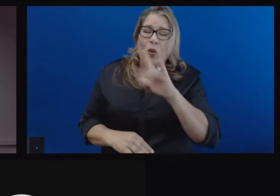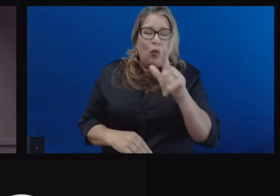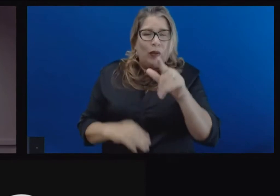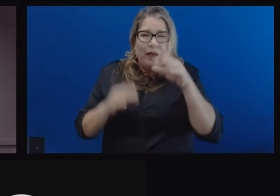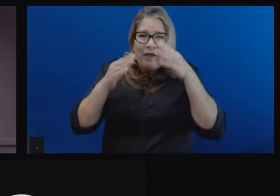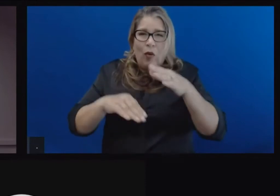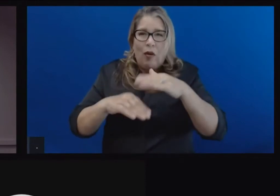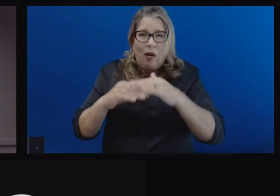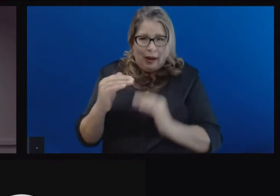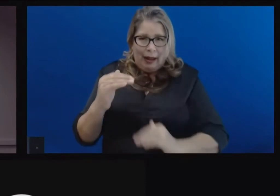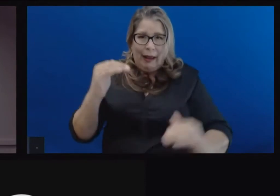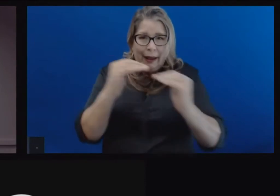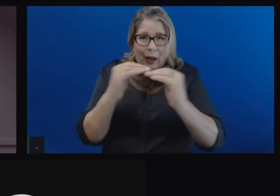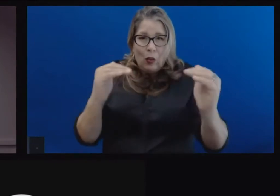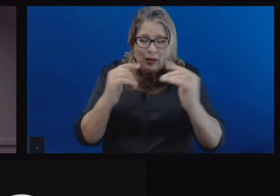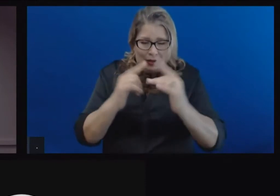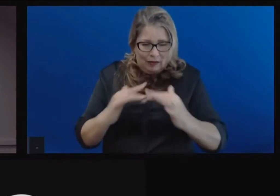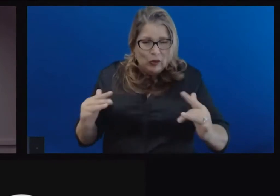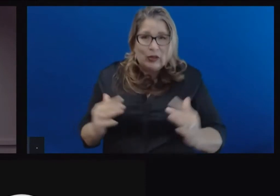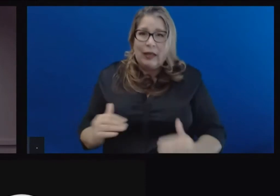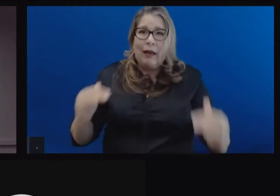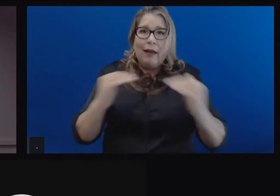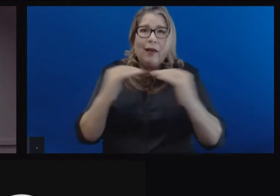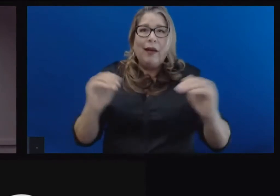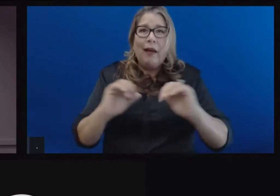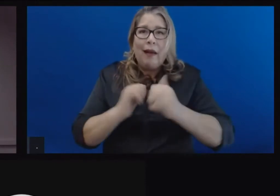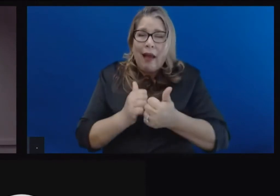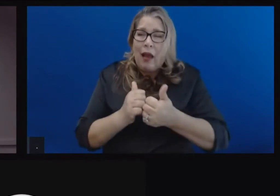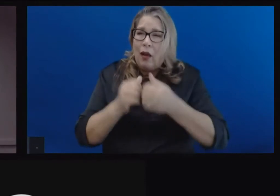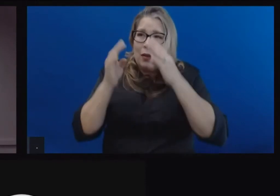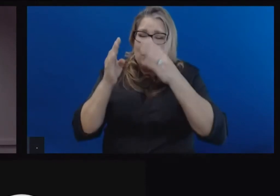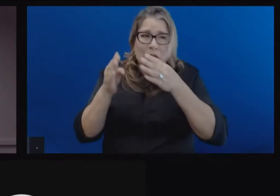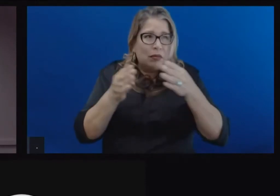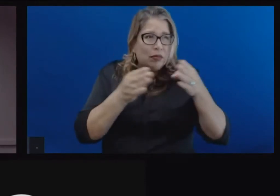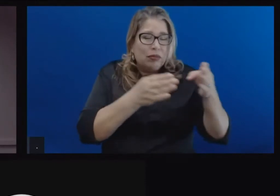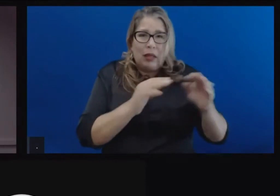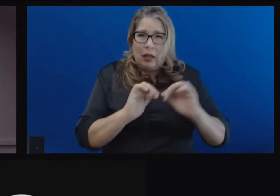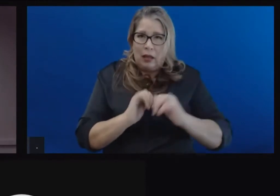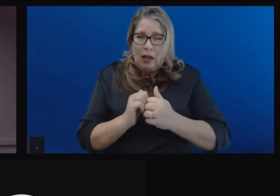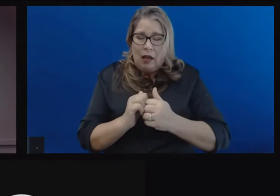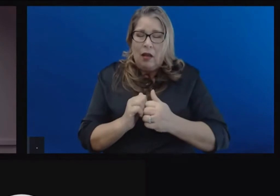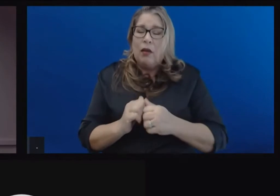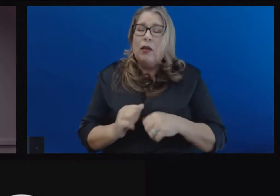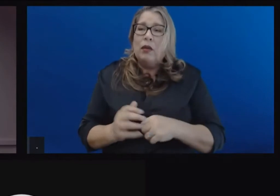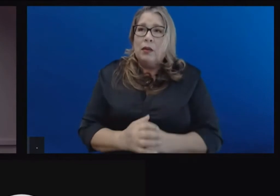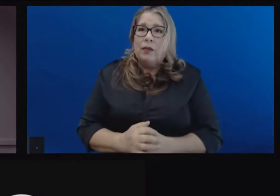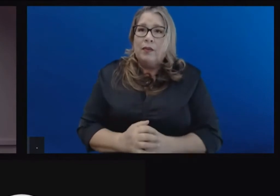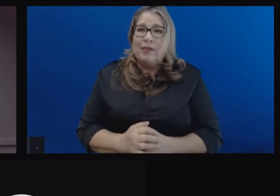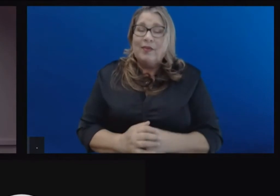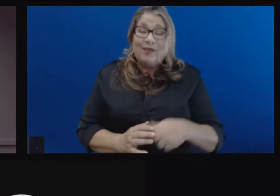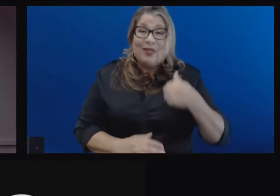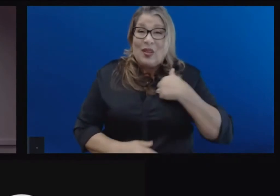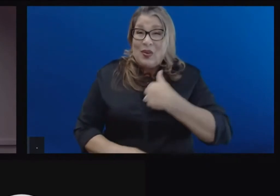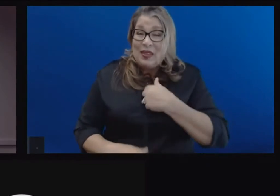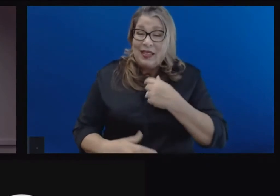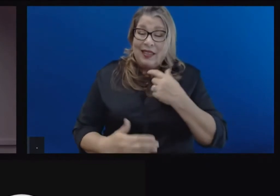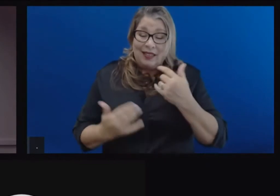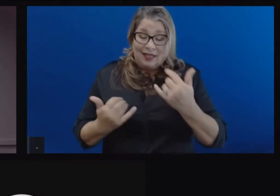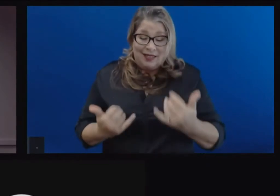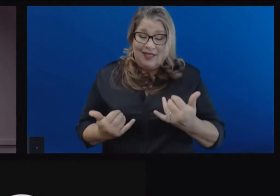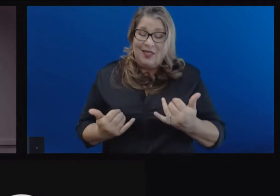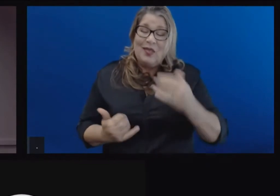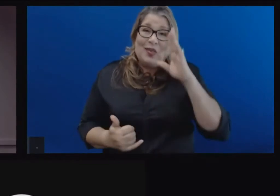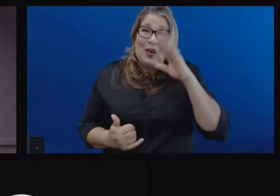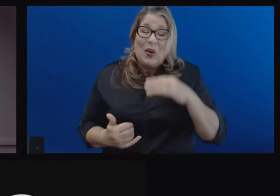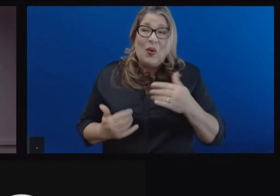key principles in place while also acknowledging that today. It's not just about vaccinating for the